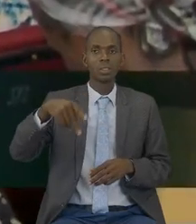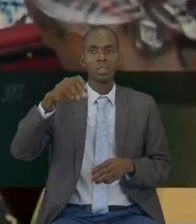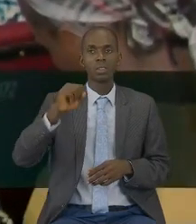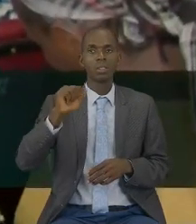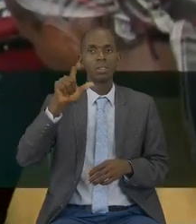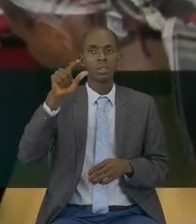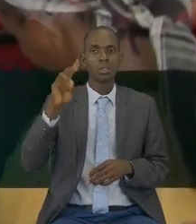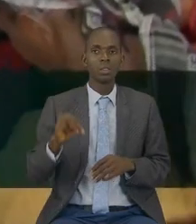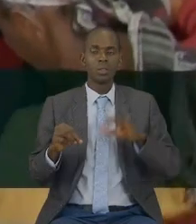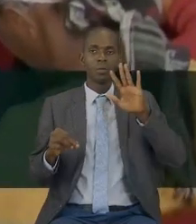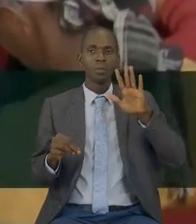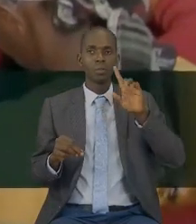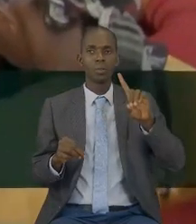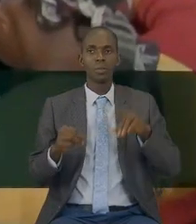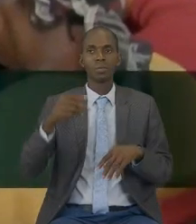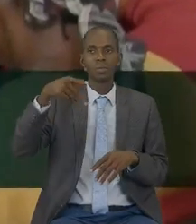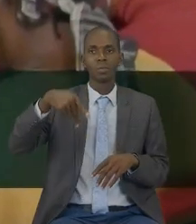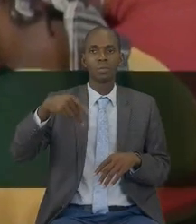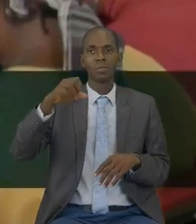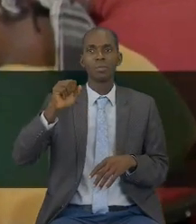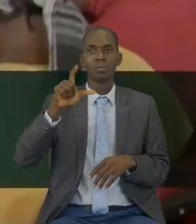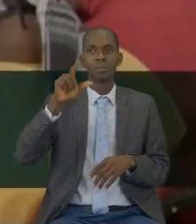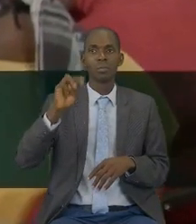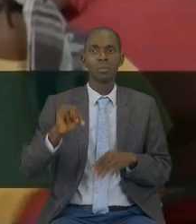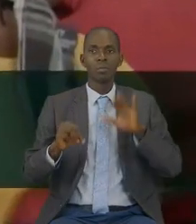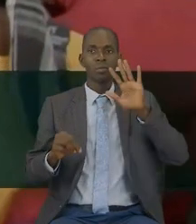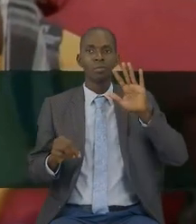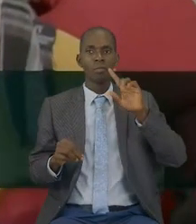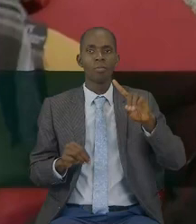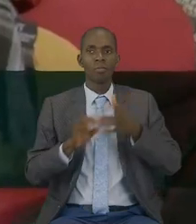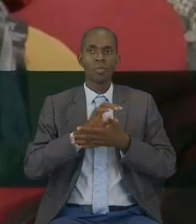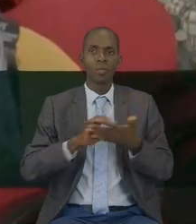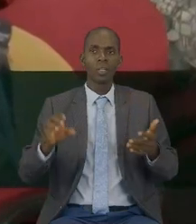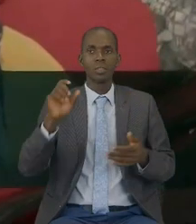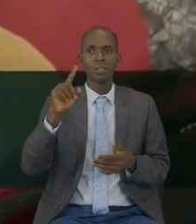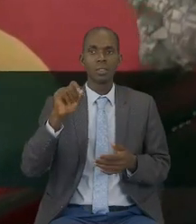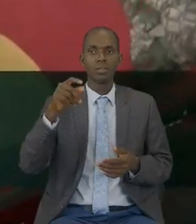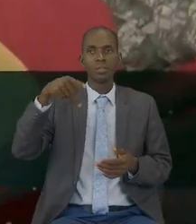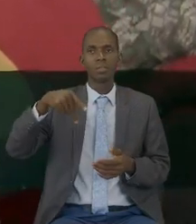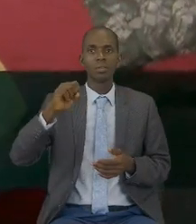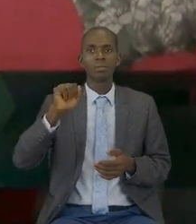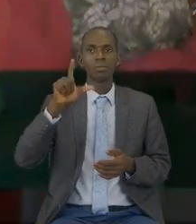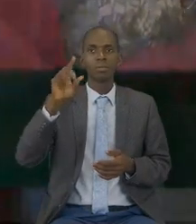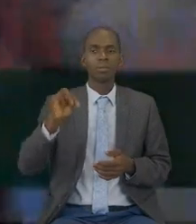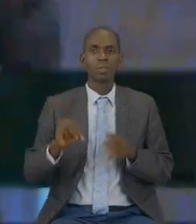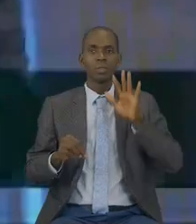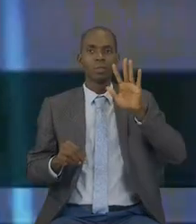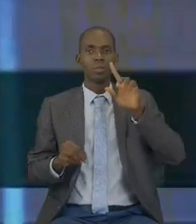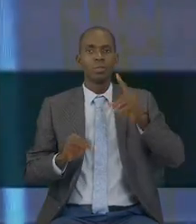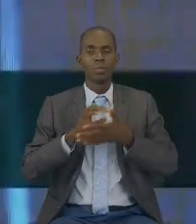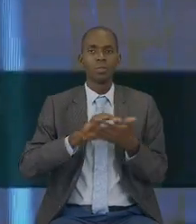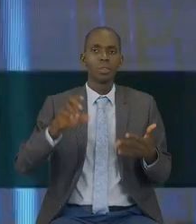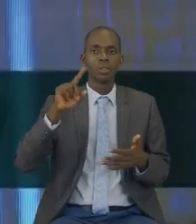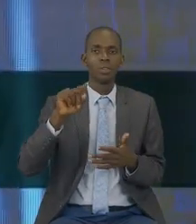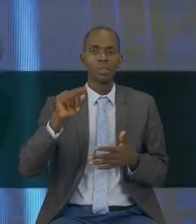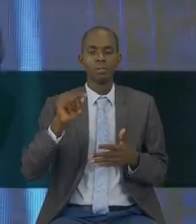51, we're reading from verse 11. Psalm 51, we're reading from verse 11. Cast me